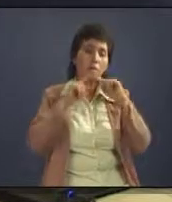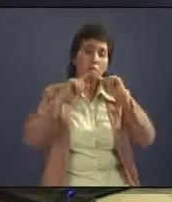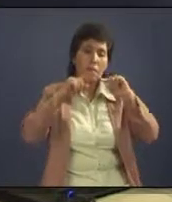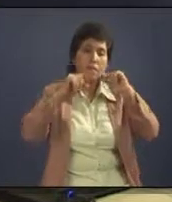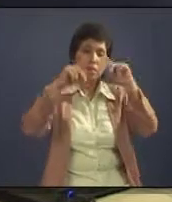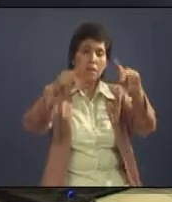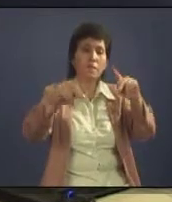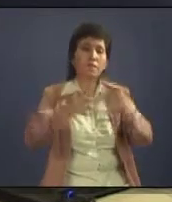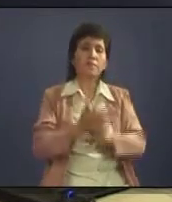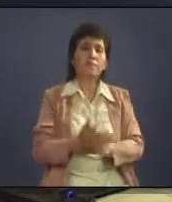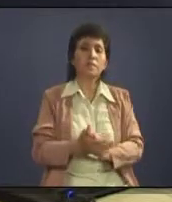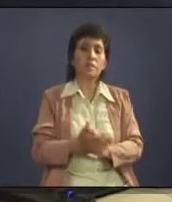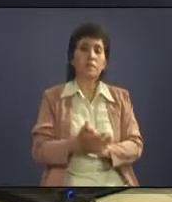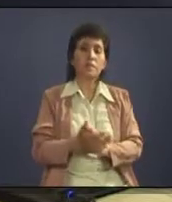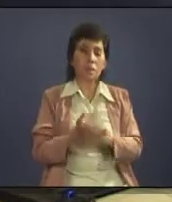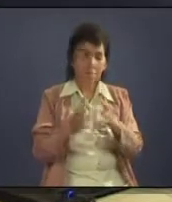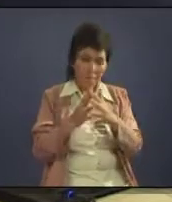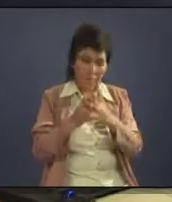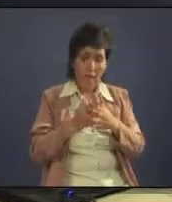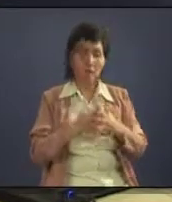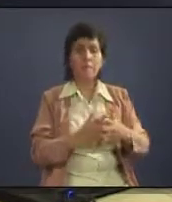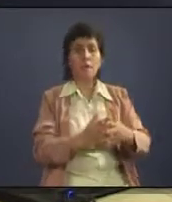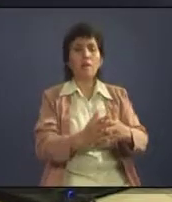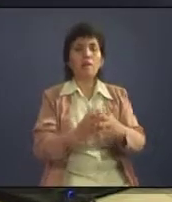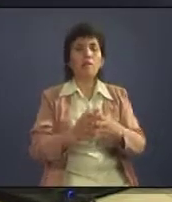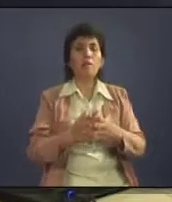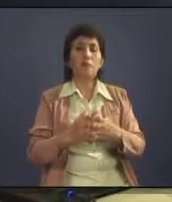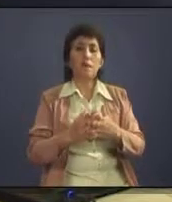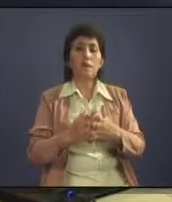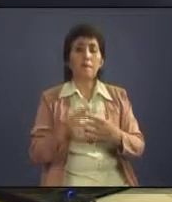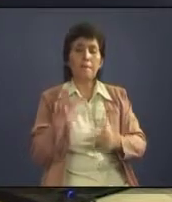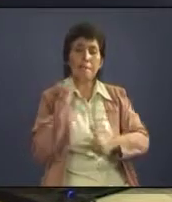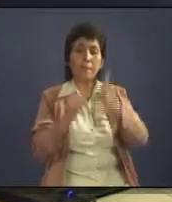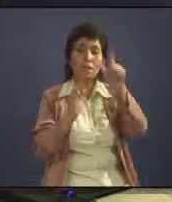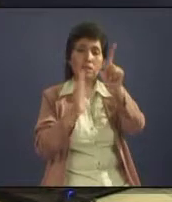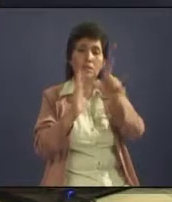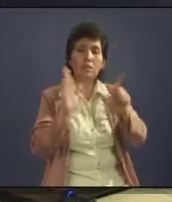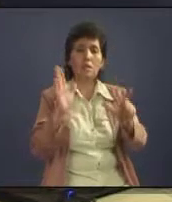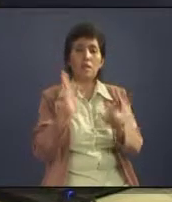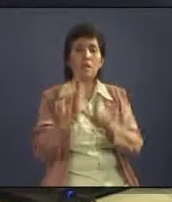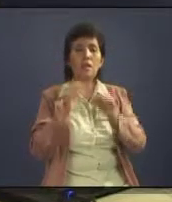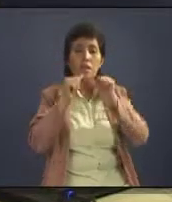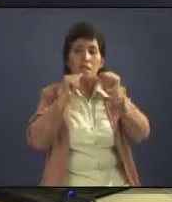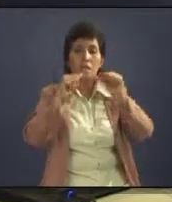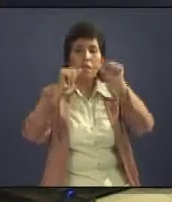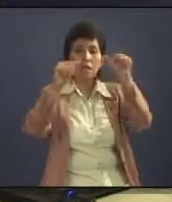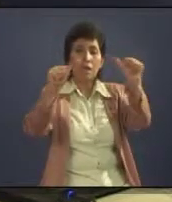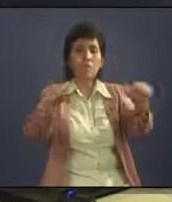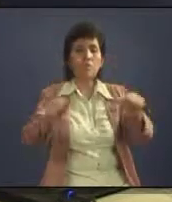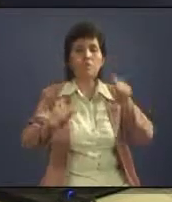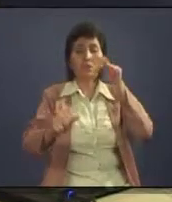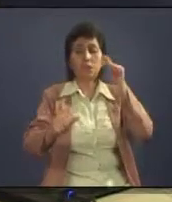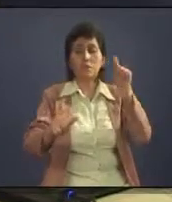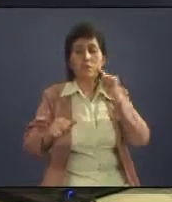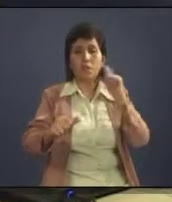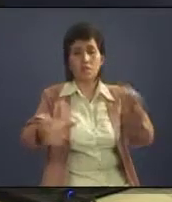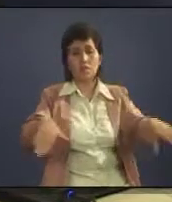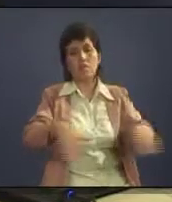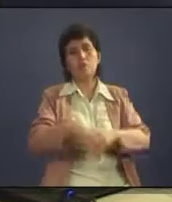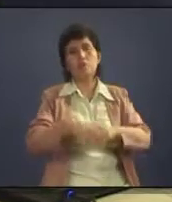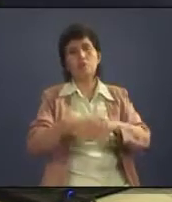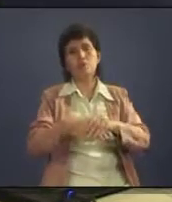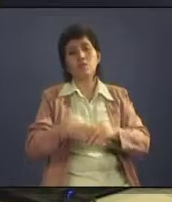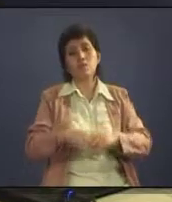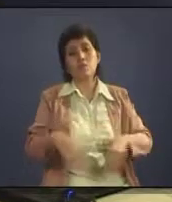publicly. I mean, even America, they are going to pass law that allows the same-sex marriages.